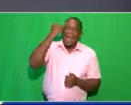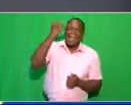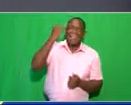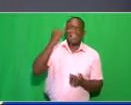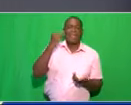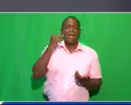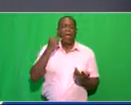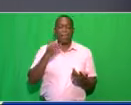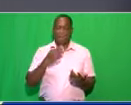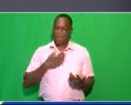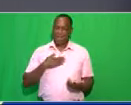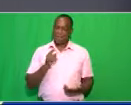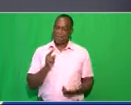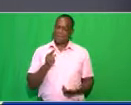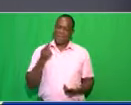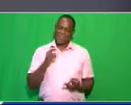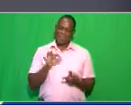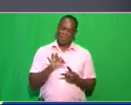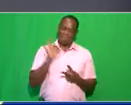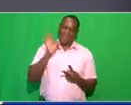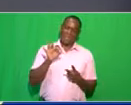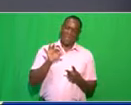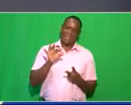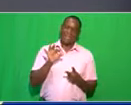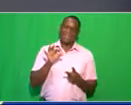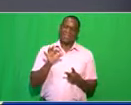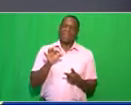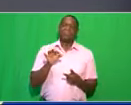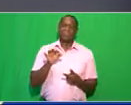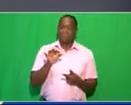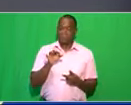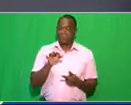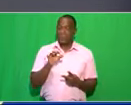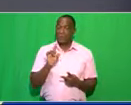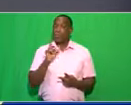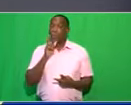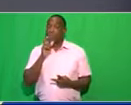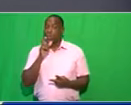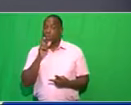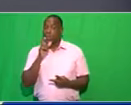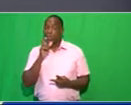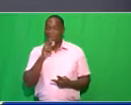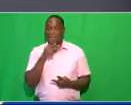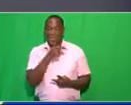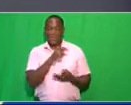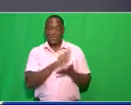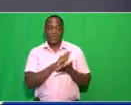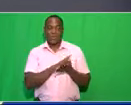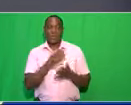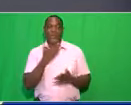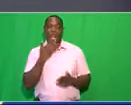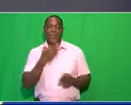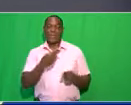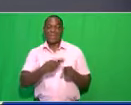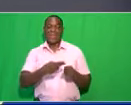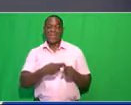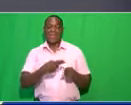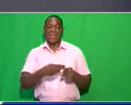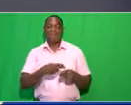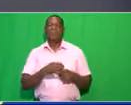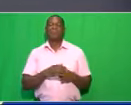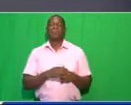grounded in certain schools that we label as prestigious. But really, it is the parents who make